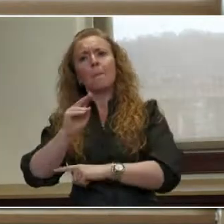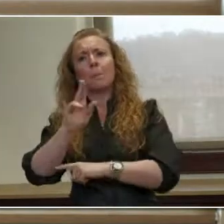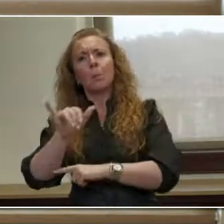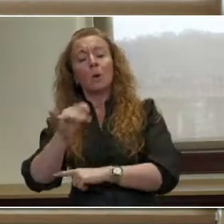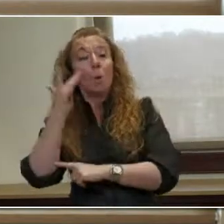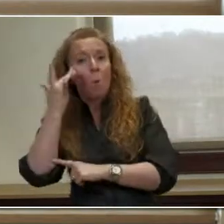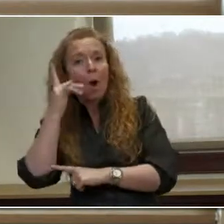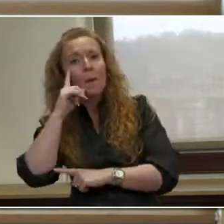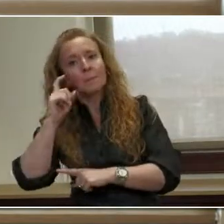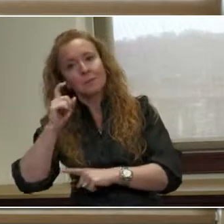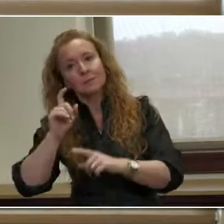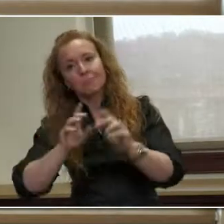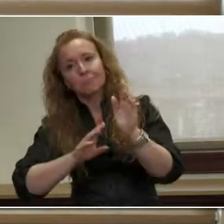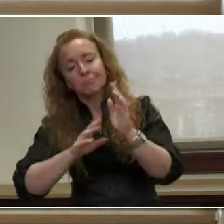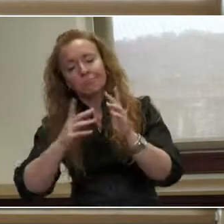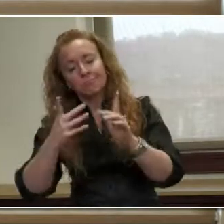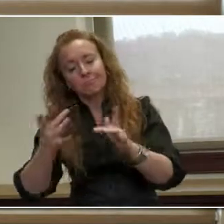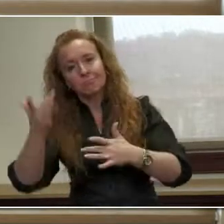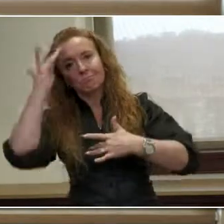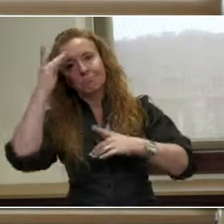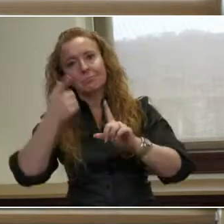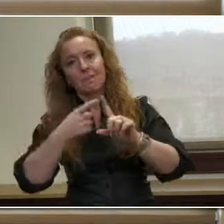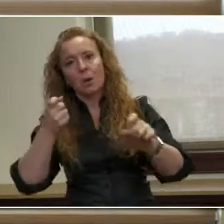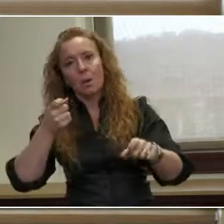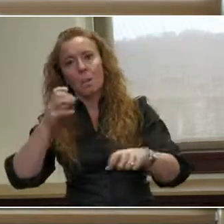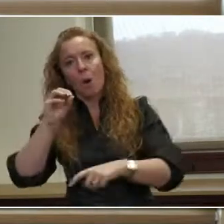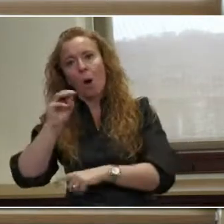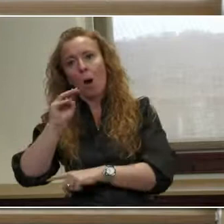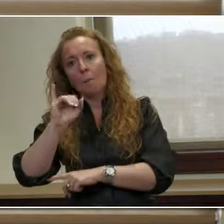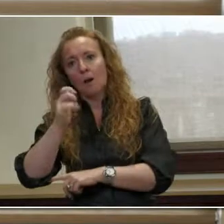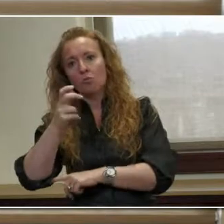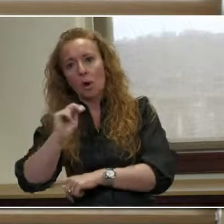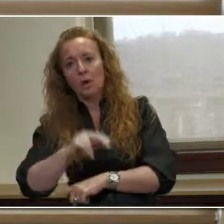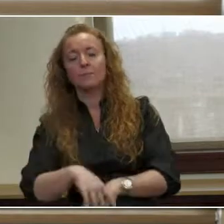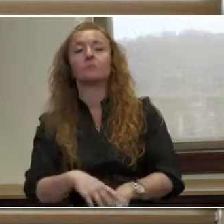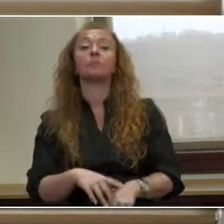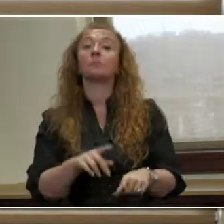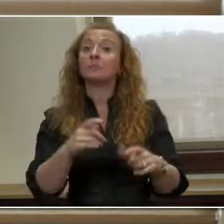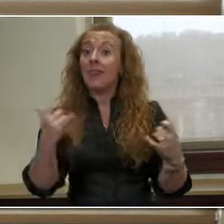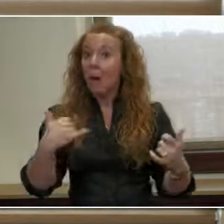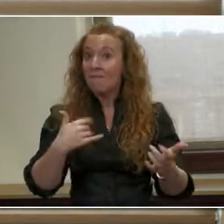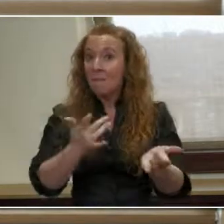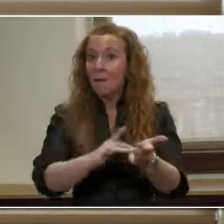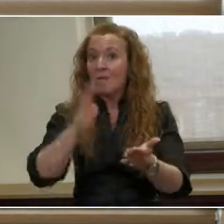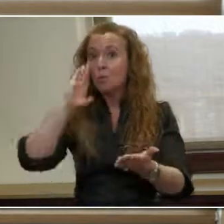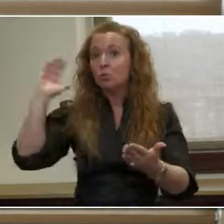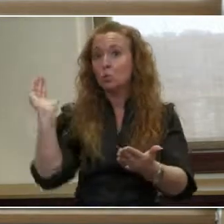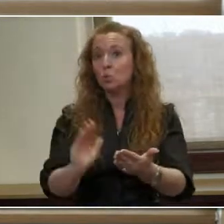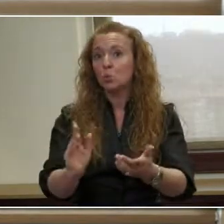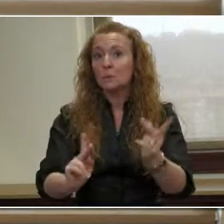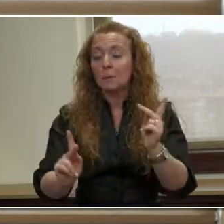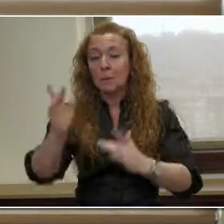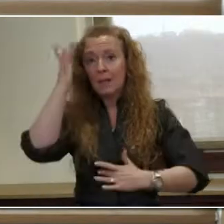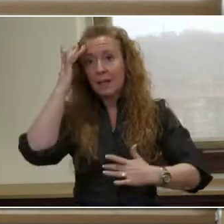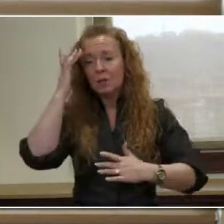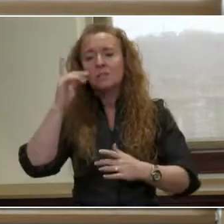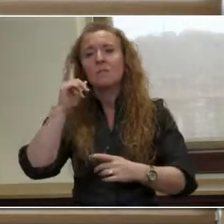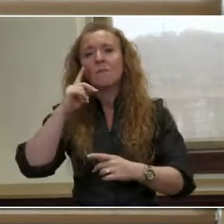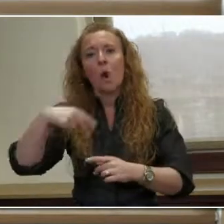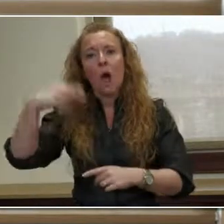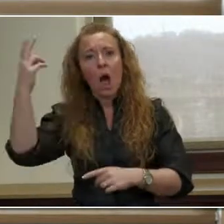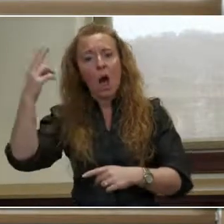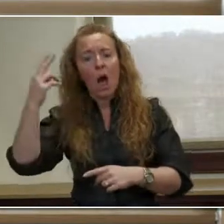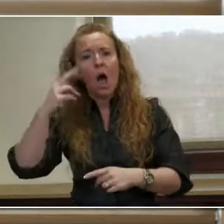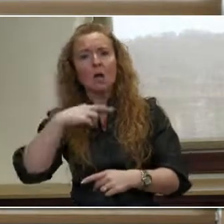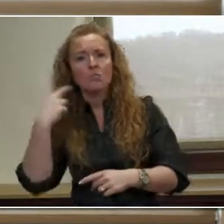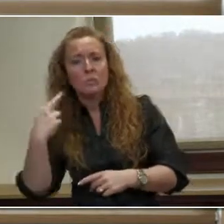the large Omicron surge. We have effective medications to reduce the severity of illness for those most at risk for serious